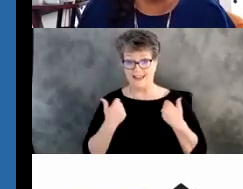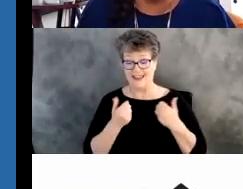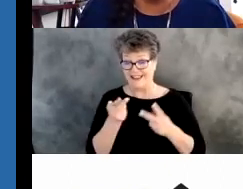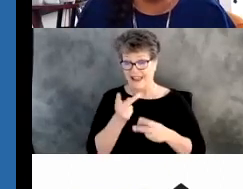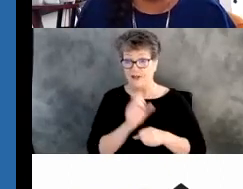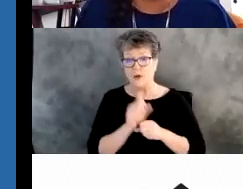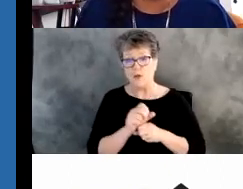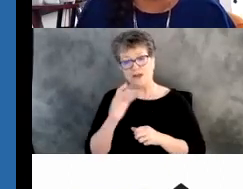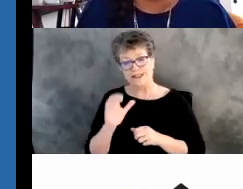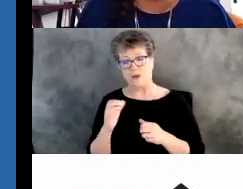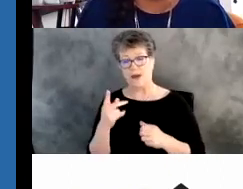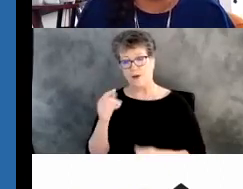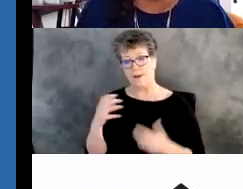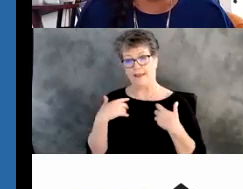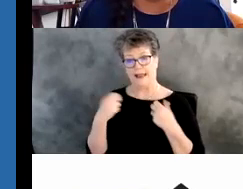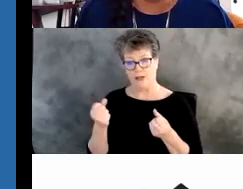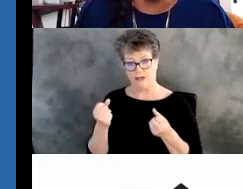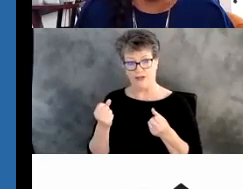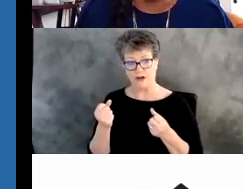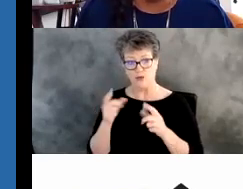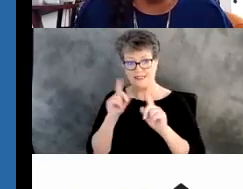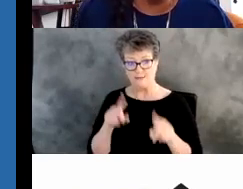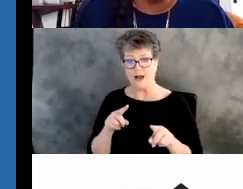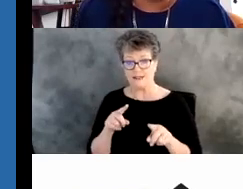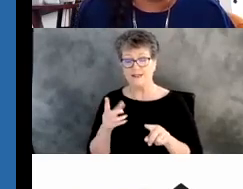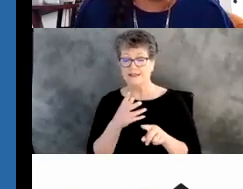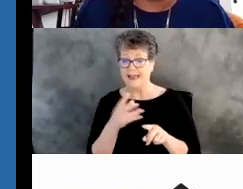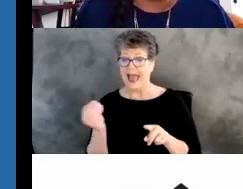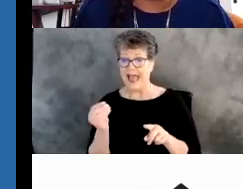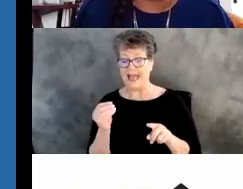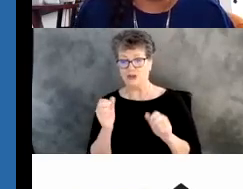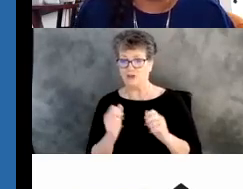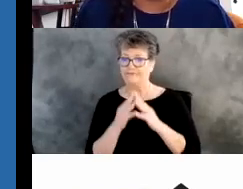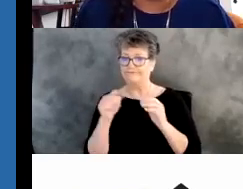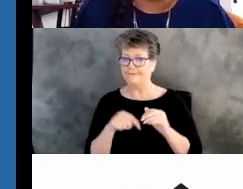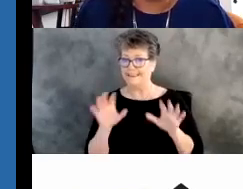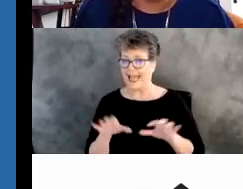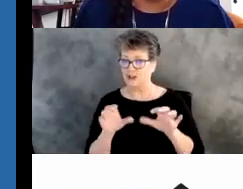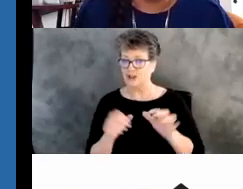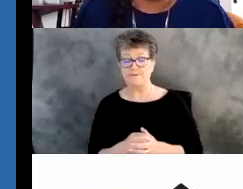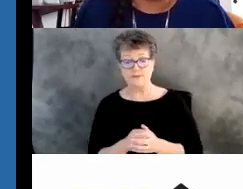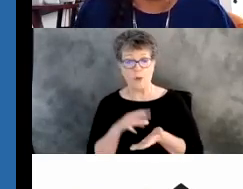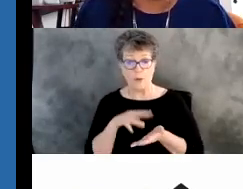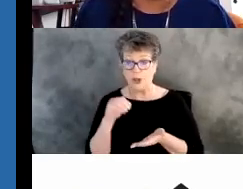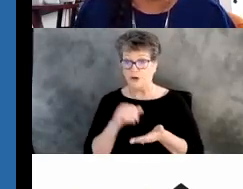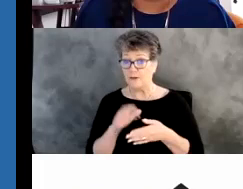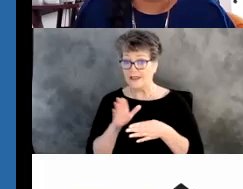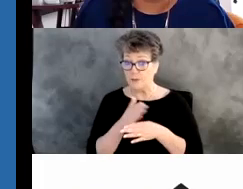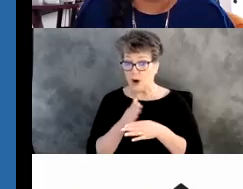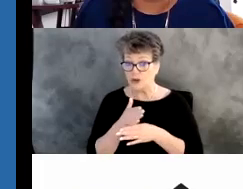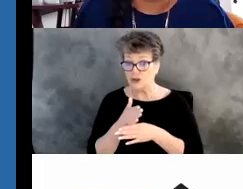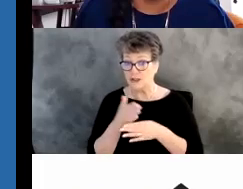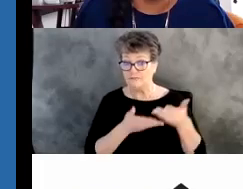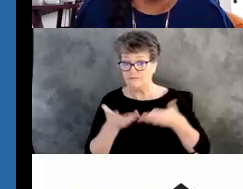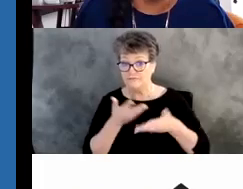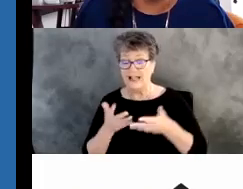County's COVID-19 response to put this mission in action, what we can learn from this partnership, and other ways to weave public